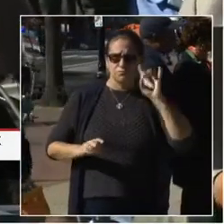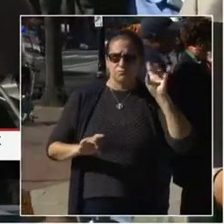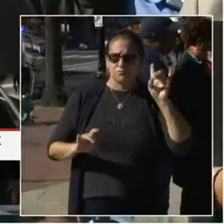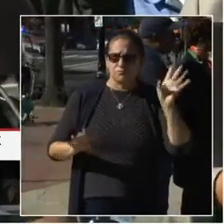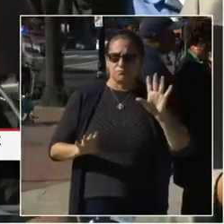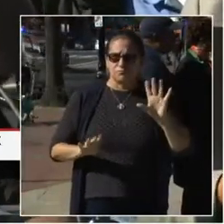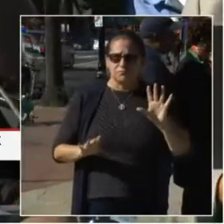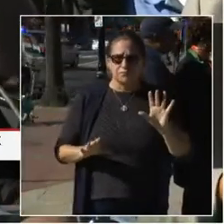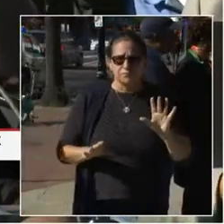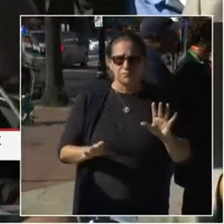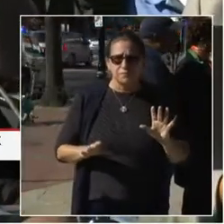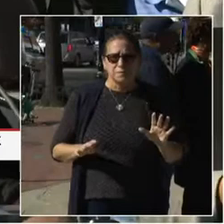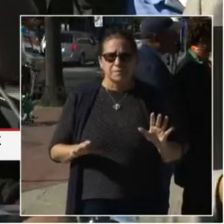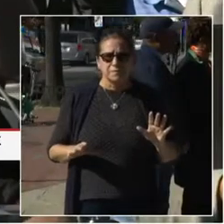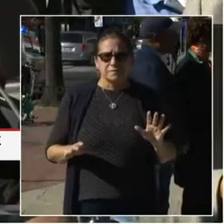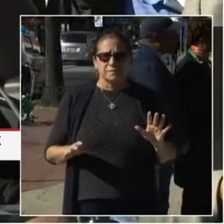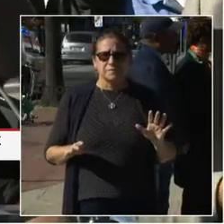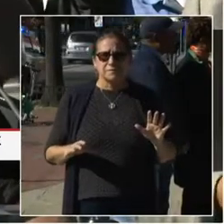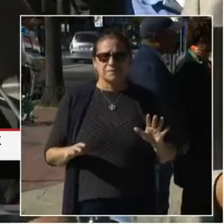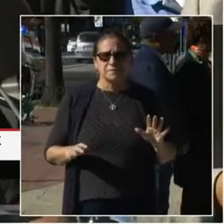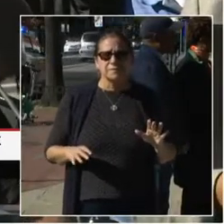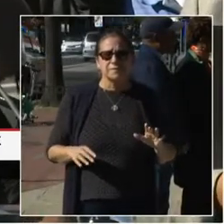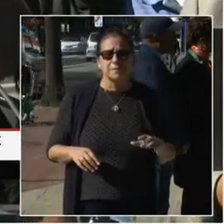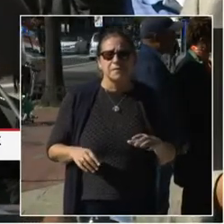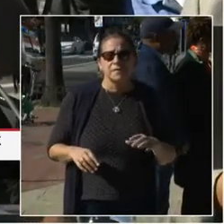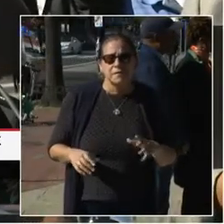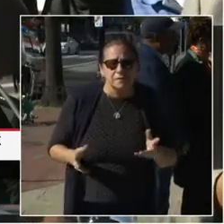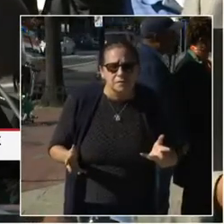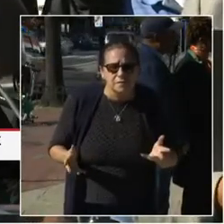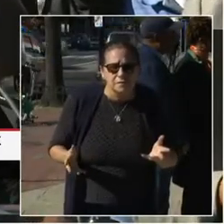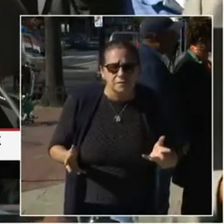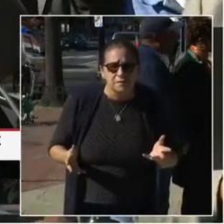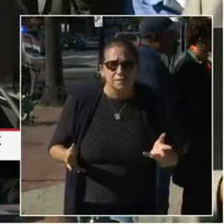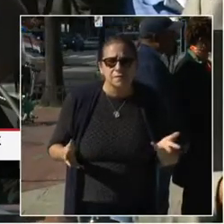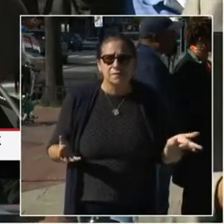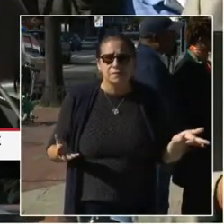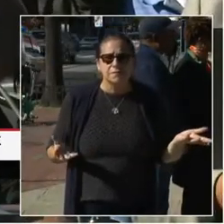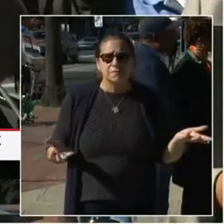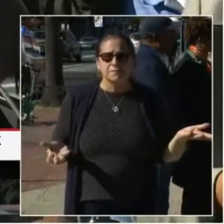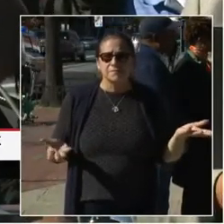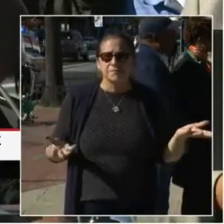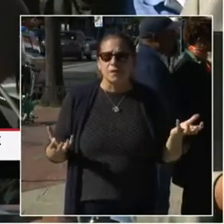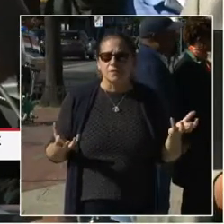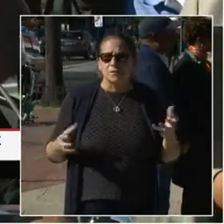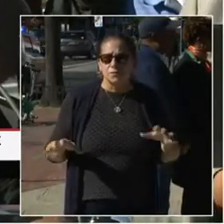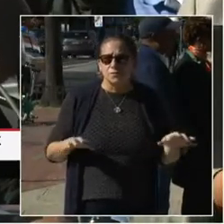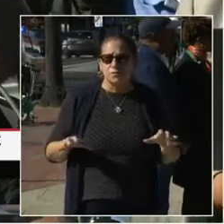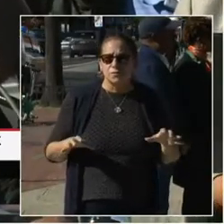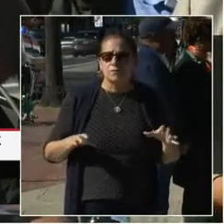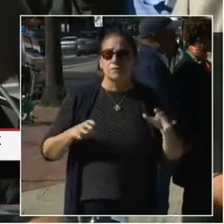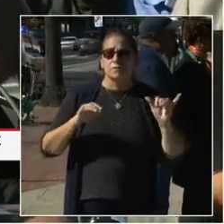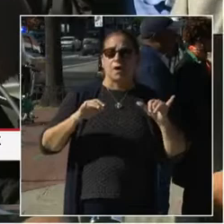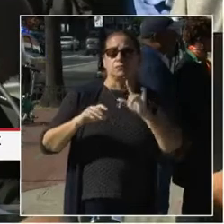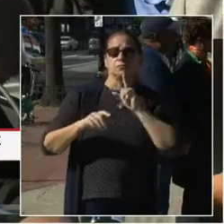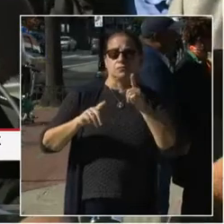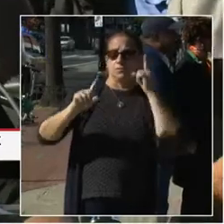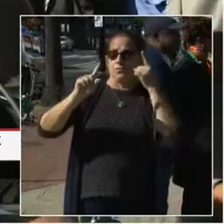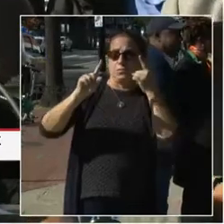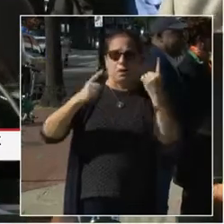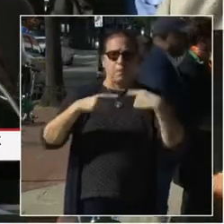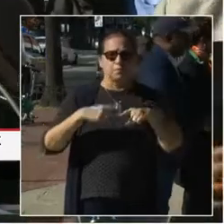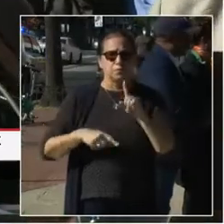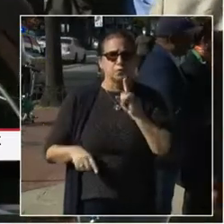do. So I took a sabbatical from my personal job to help my brother open up the restaurant. All